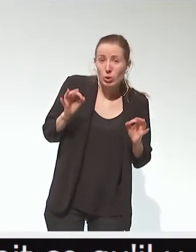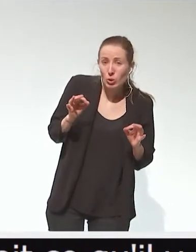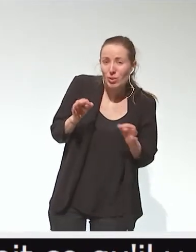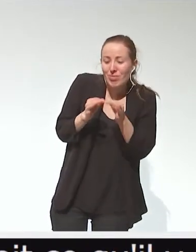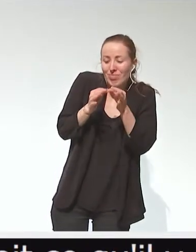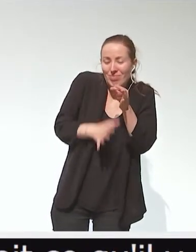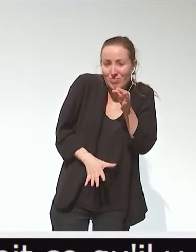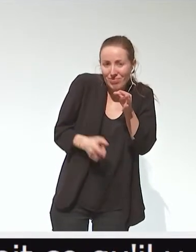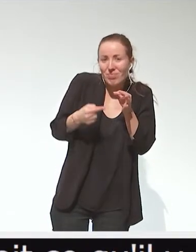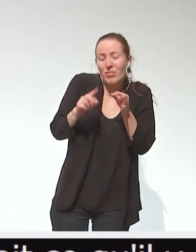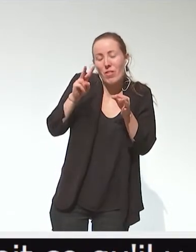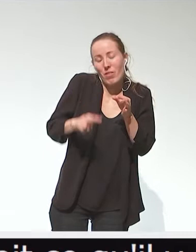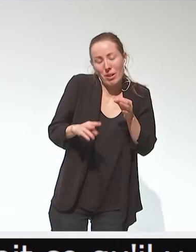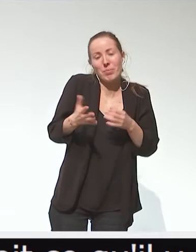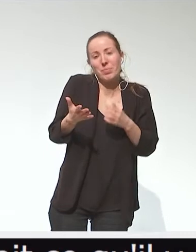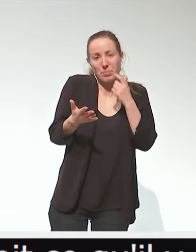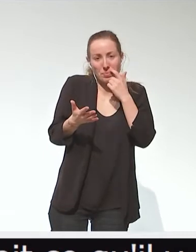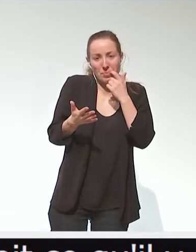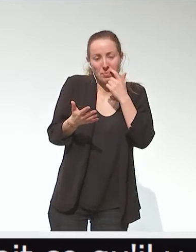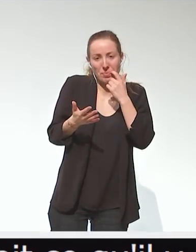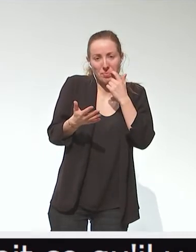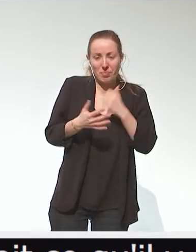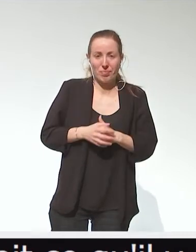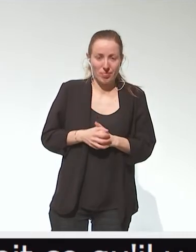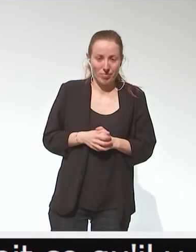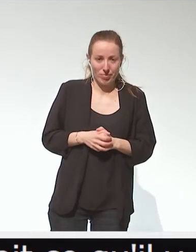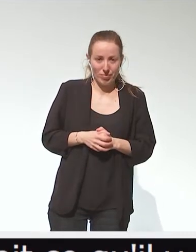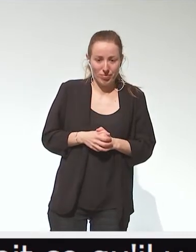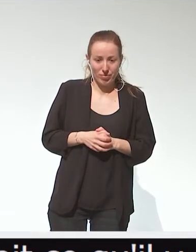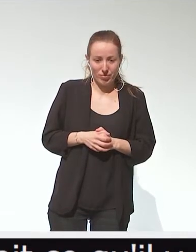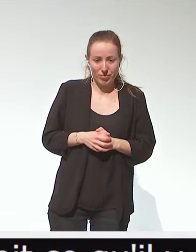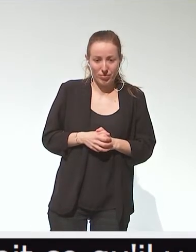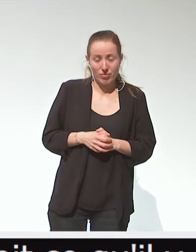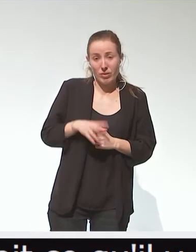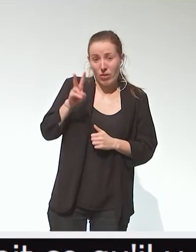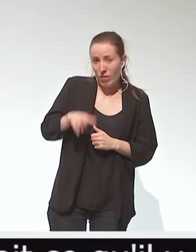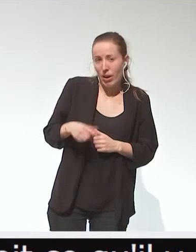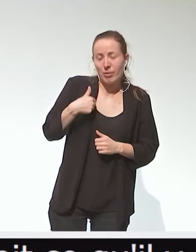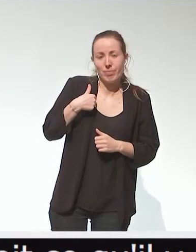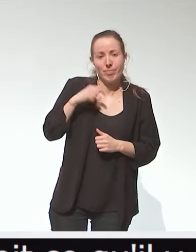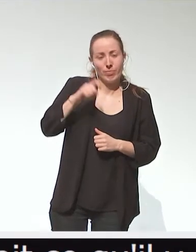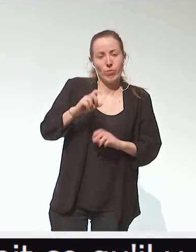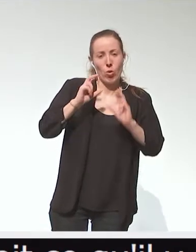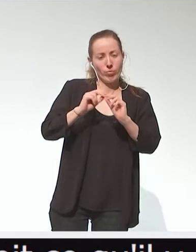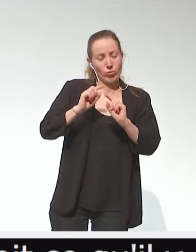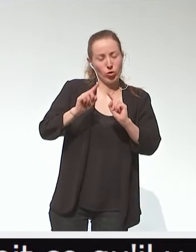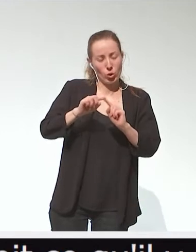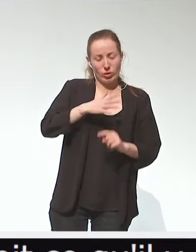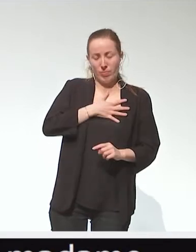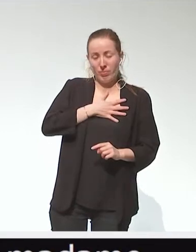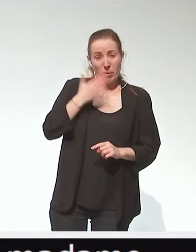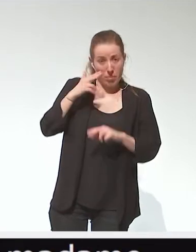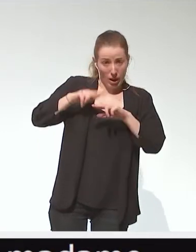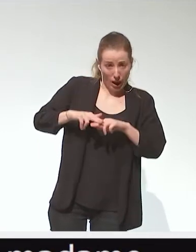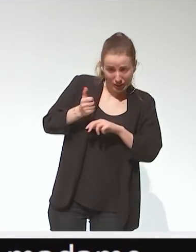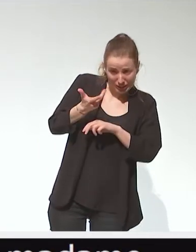of what's going on in the Ukraine. I know all my colleagues have done. And for 30 seconds, I'll take this opportunity. Earlier on today, we